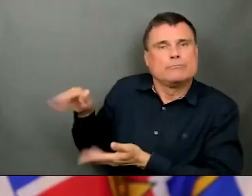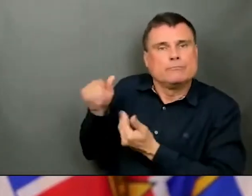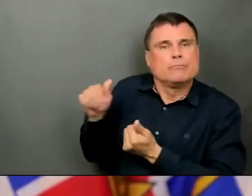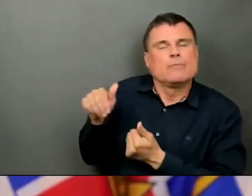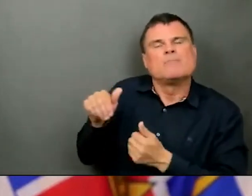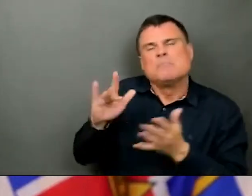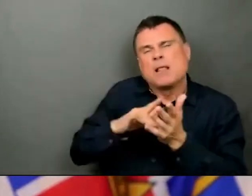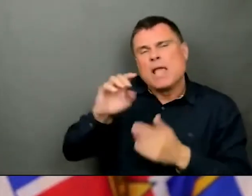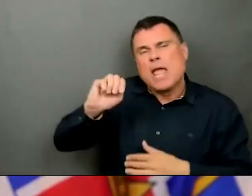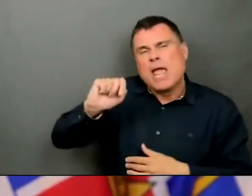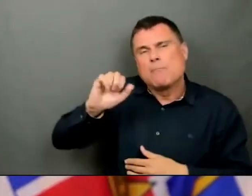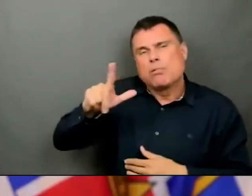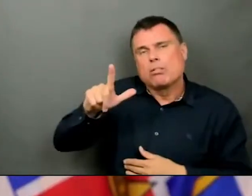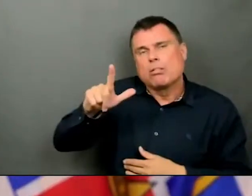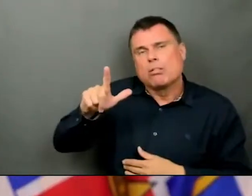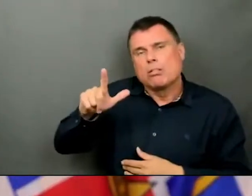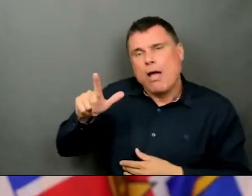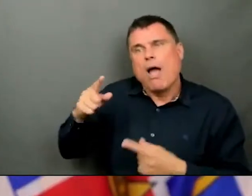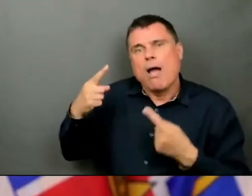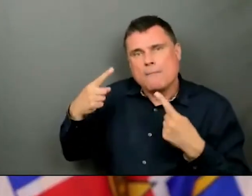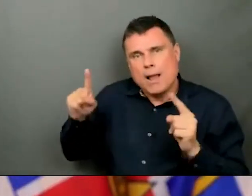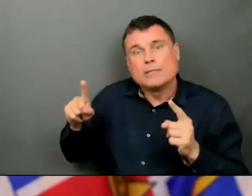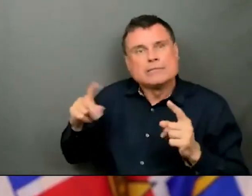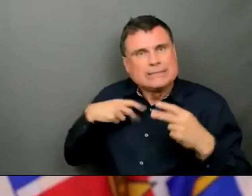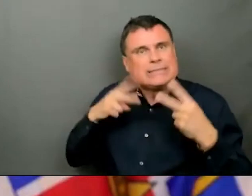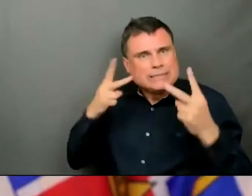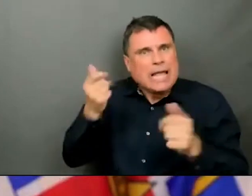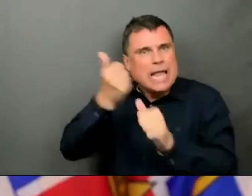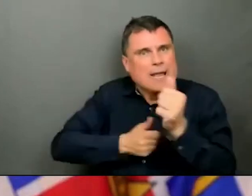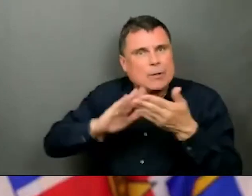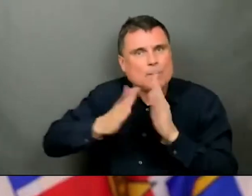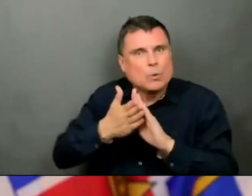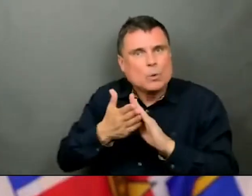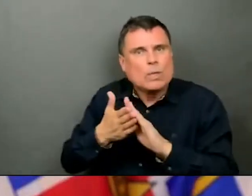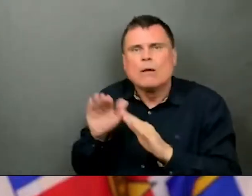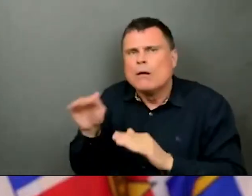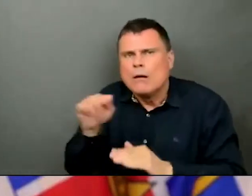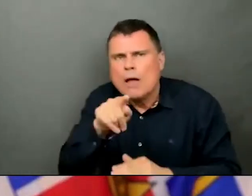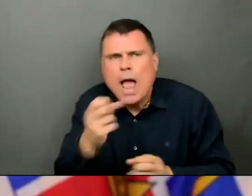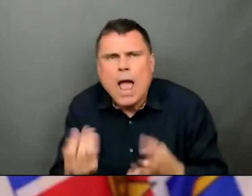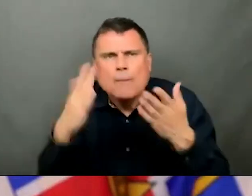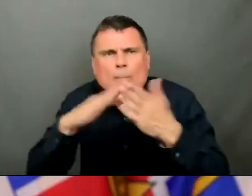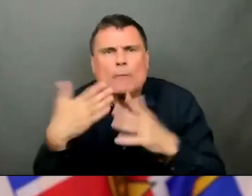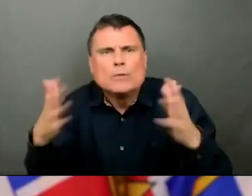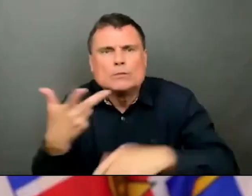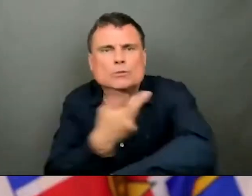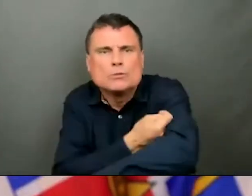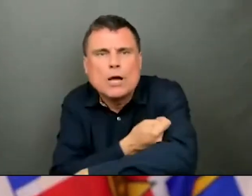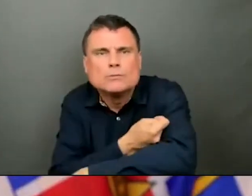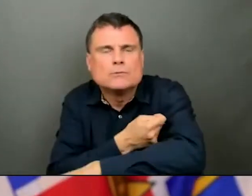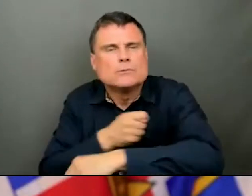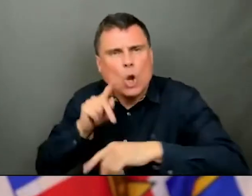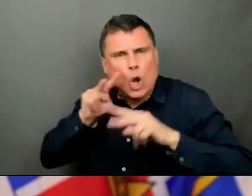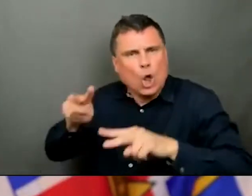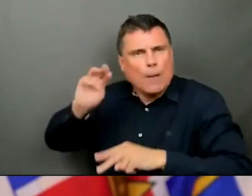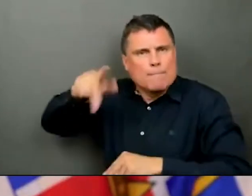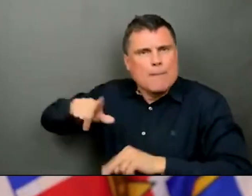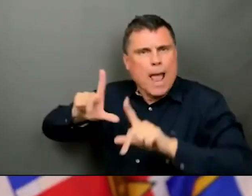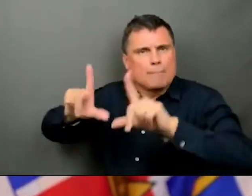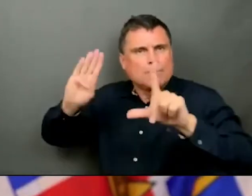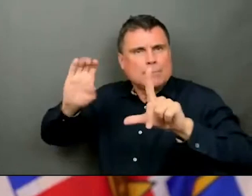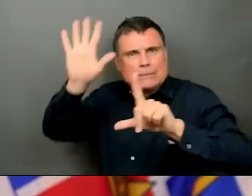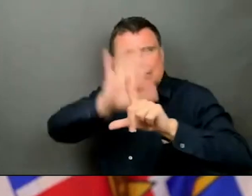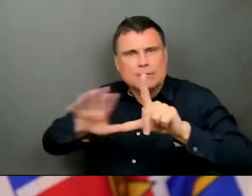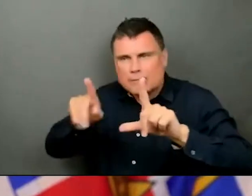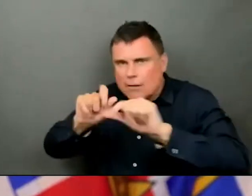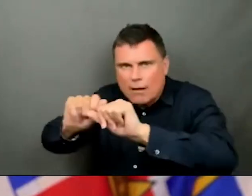every community to look at how they're doing compared to the population in their community, and it's a way for us to look at each other and